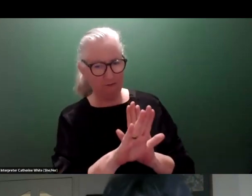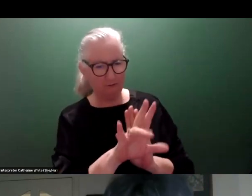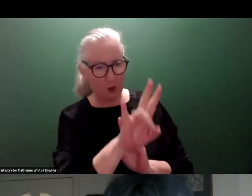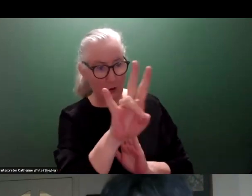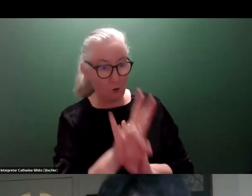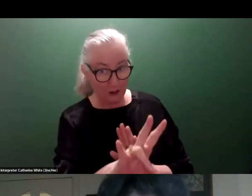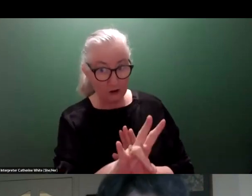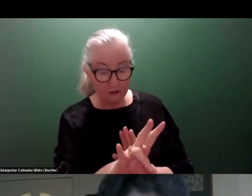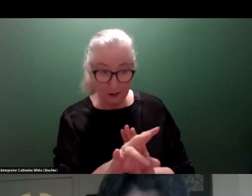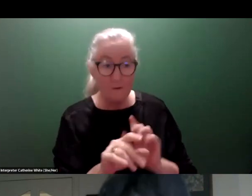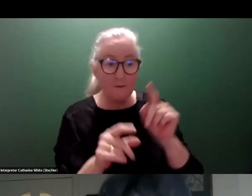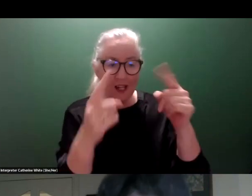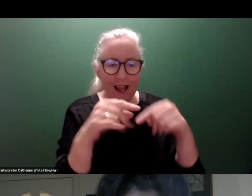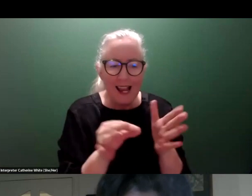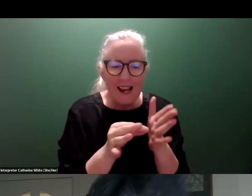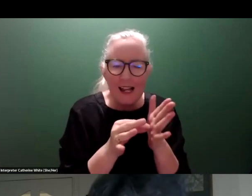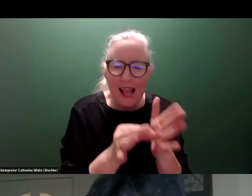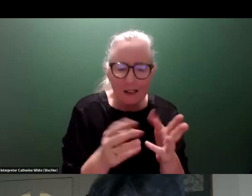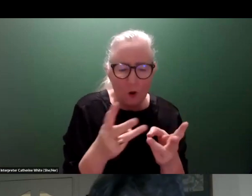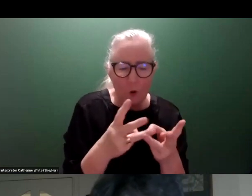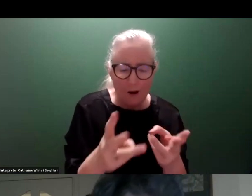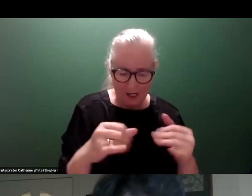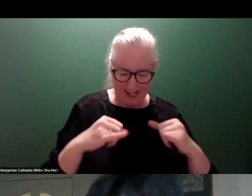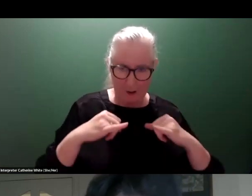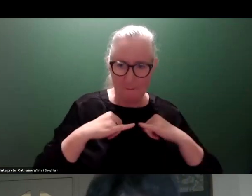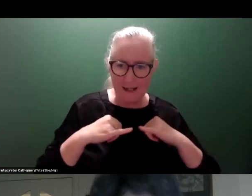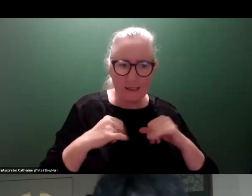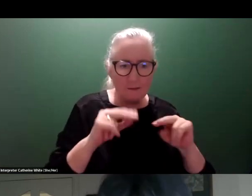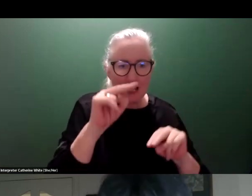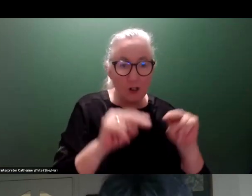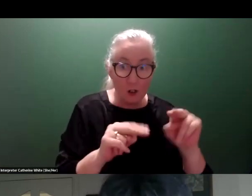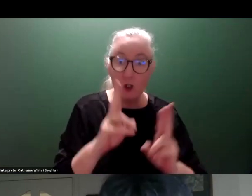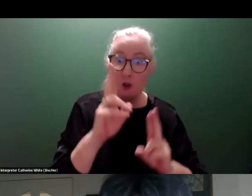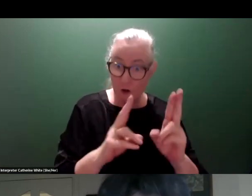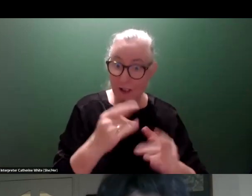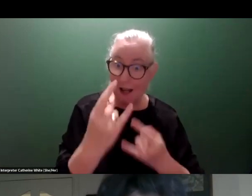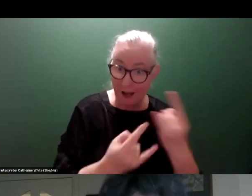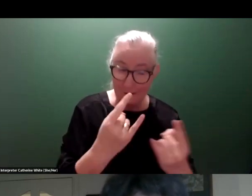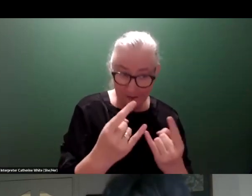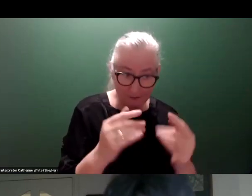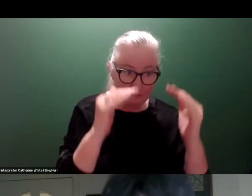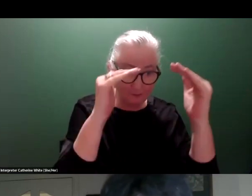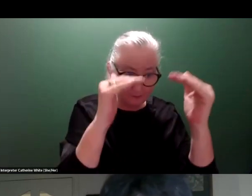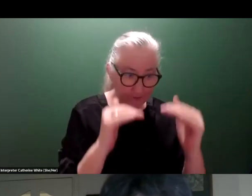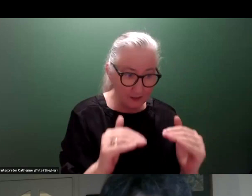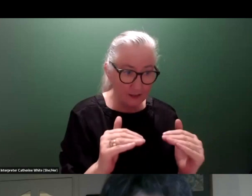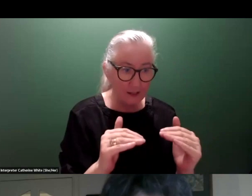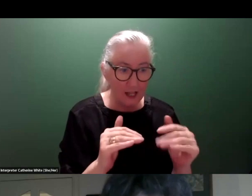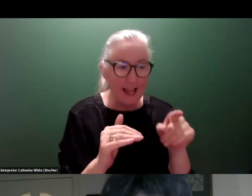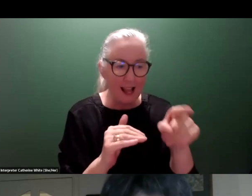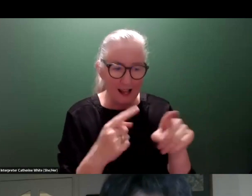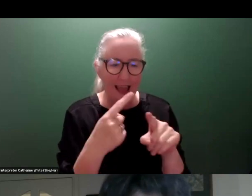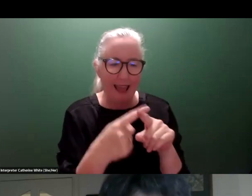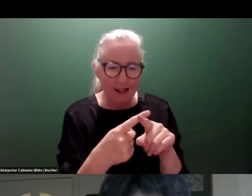You see guidance on when a capacity assessment should be conducted. You'll also see,